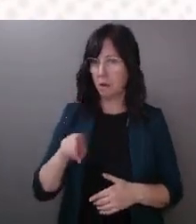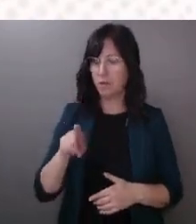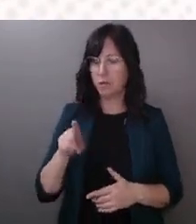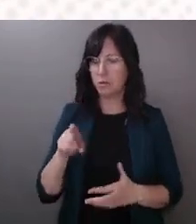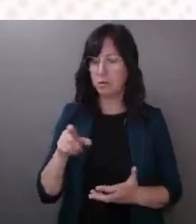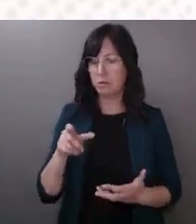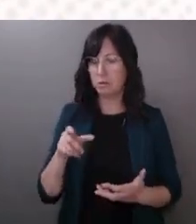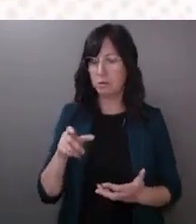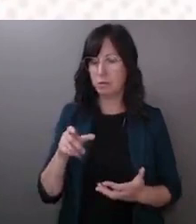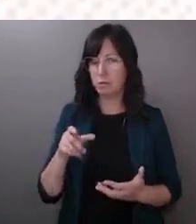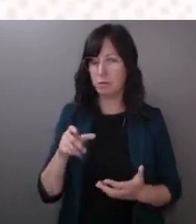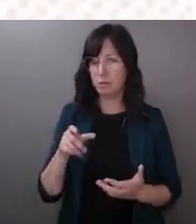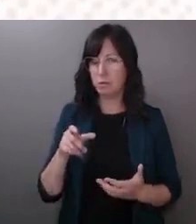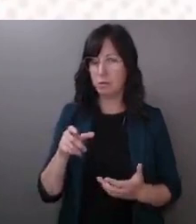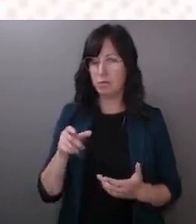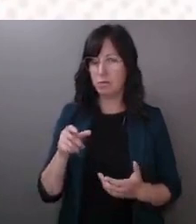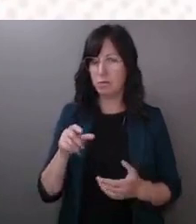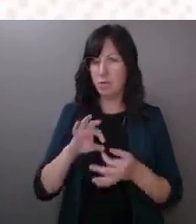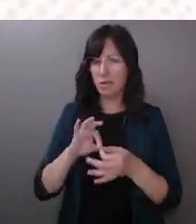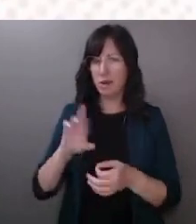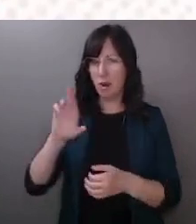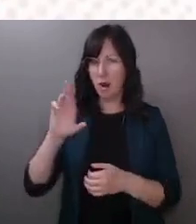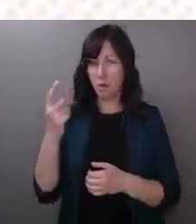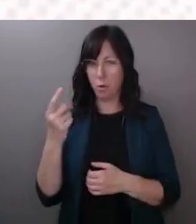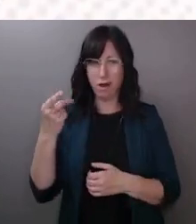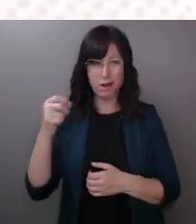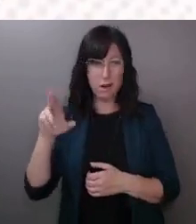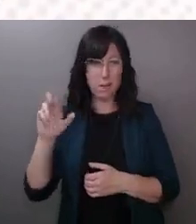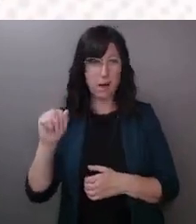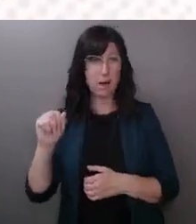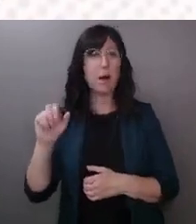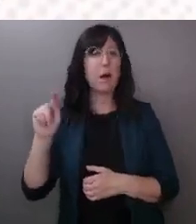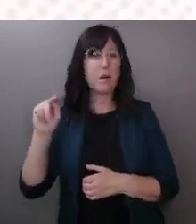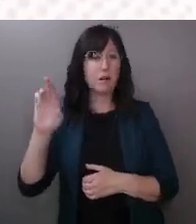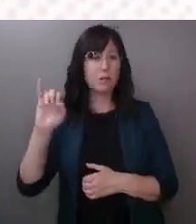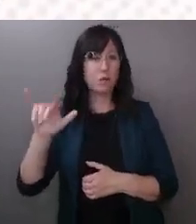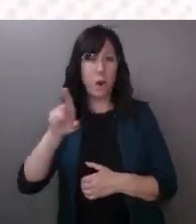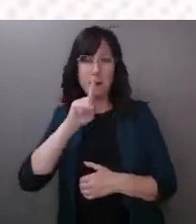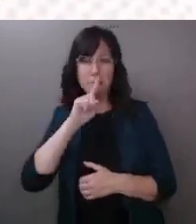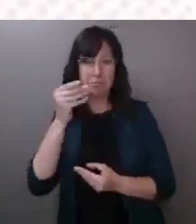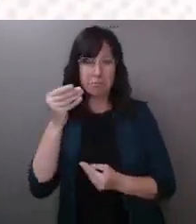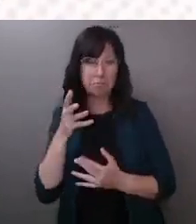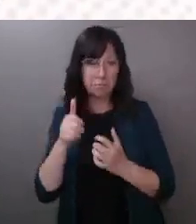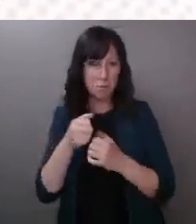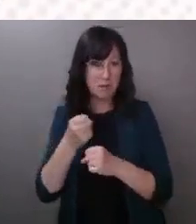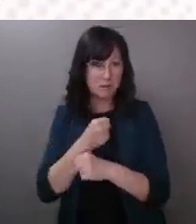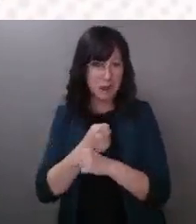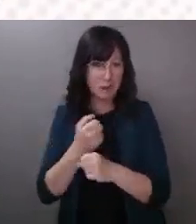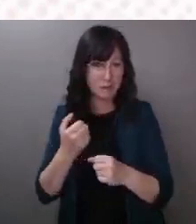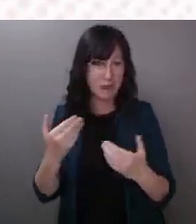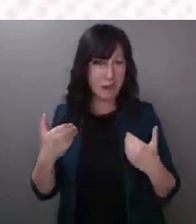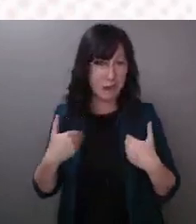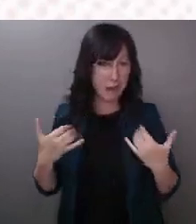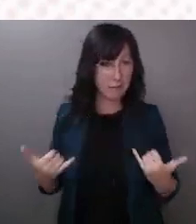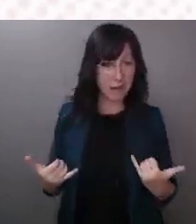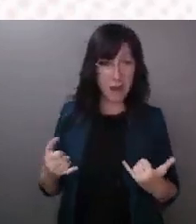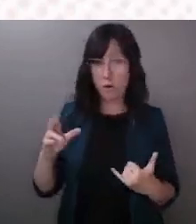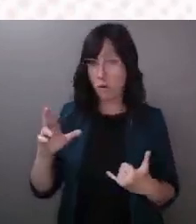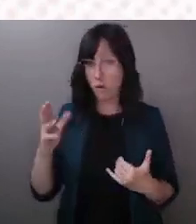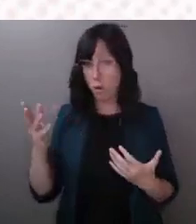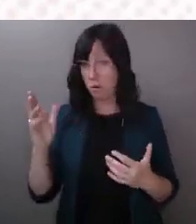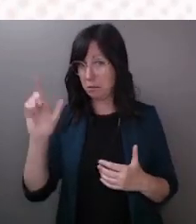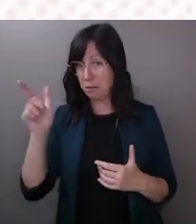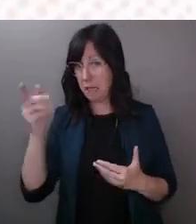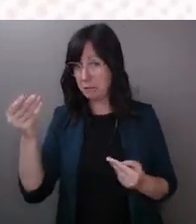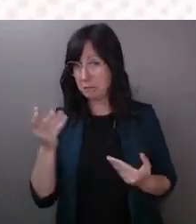just to following back on the R1 para. Sorry, Troy didn't get back to me with the data. I don't know if you have it now or if you want me to get it later.